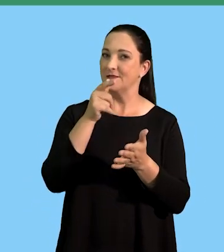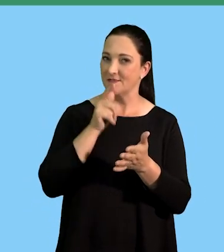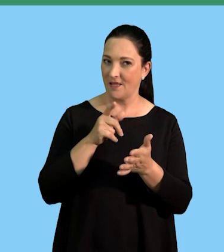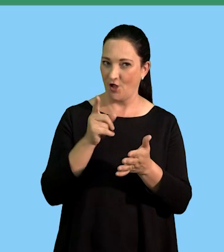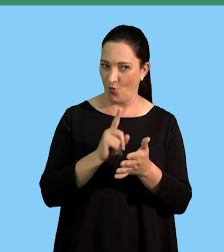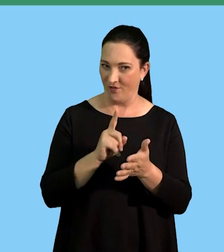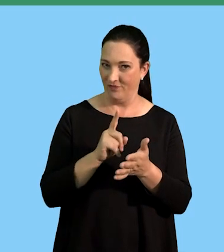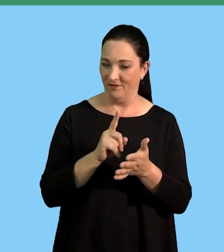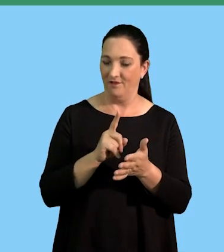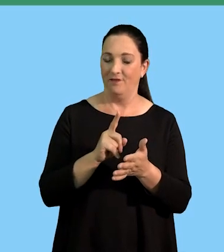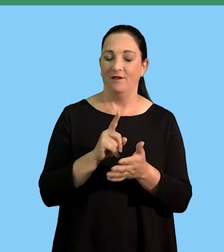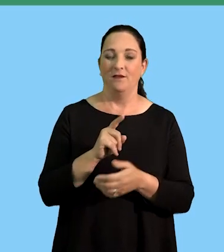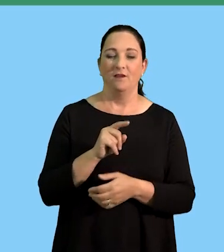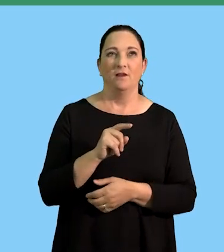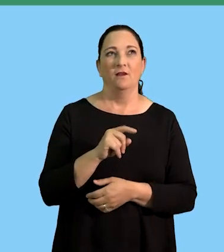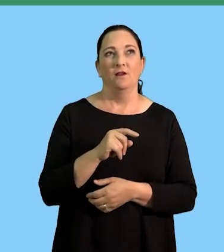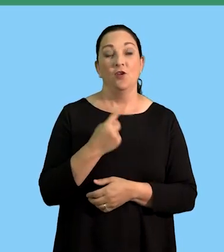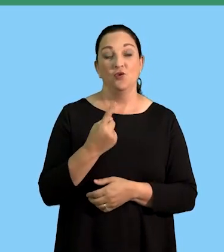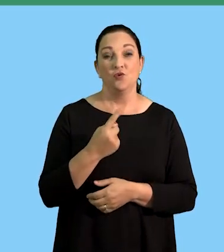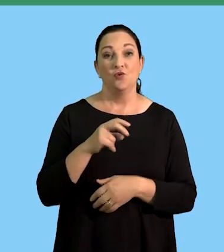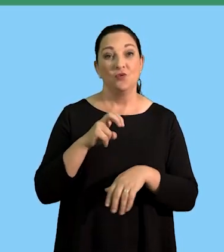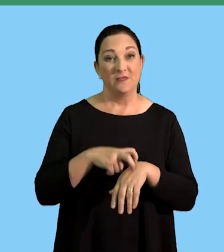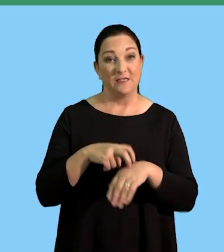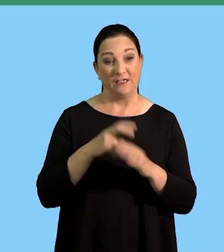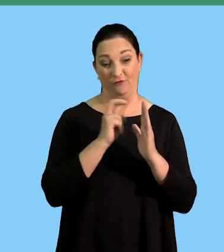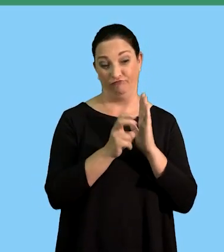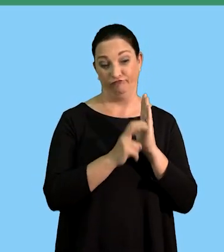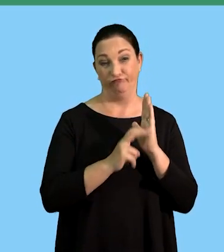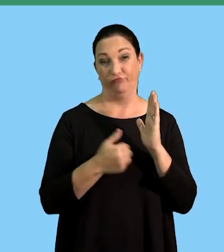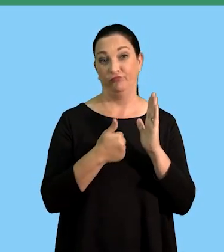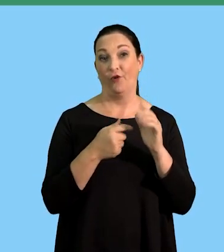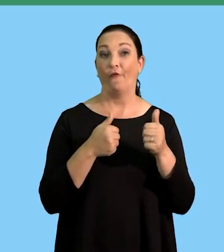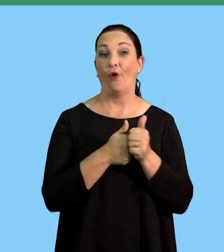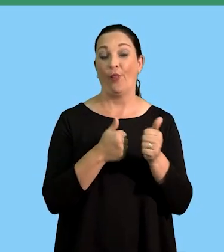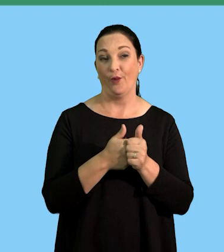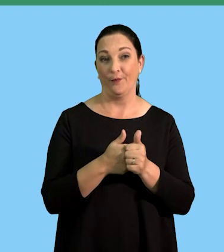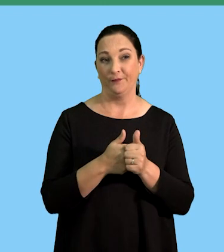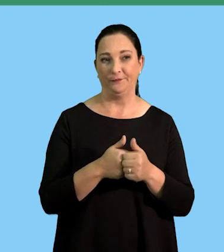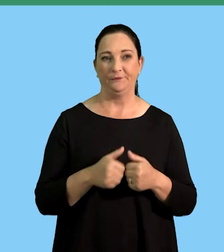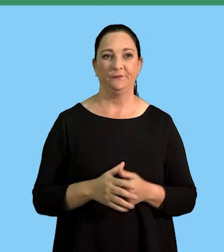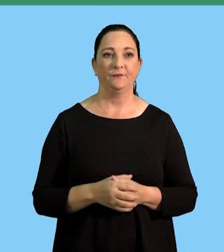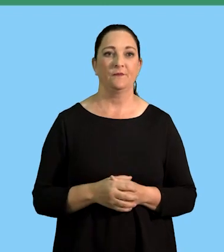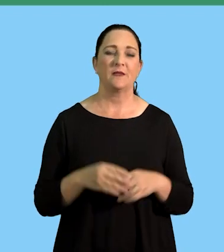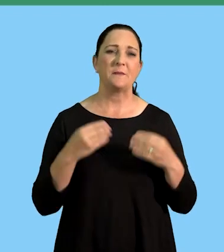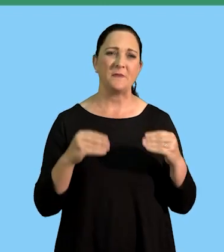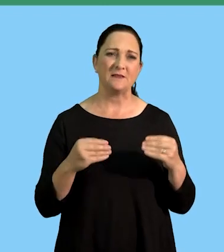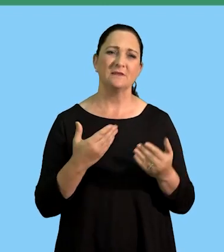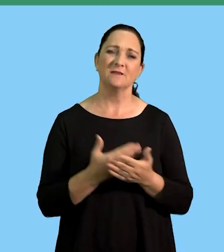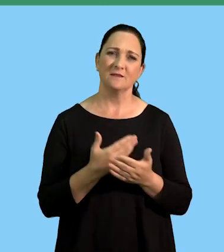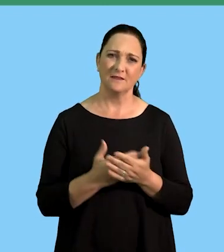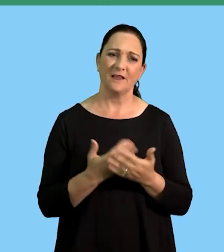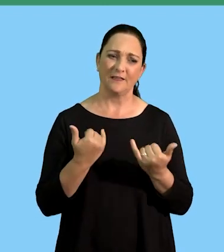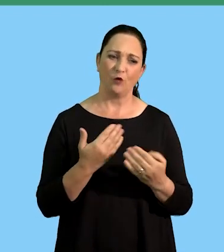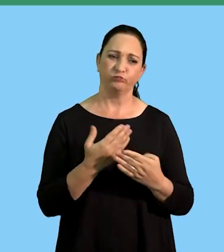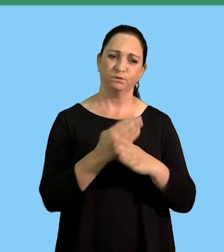insurance contract, which would be your principles of insurance. Then it protects the business against